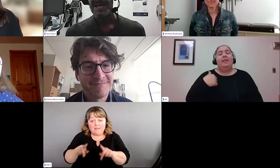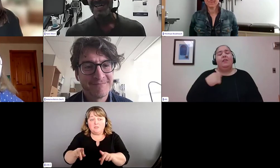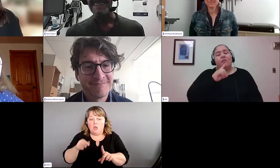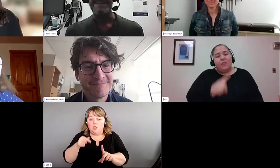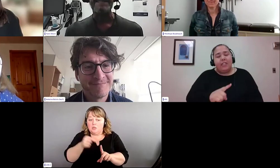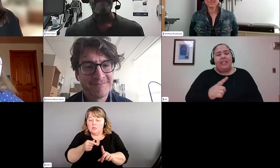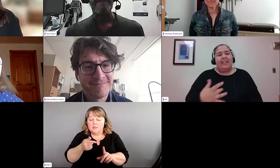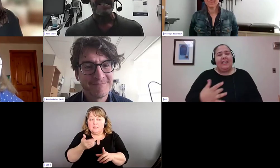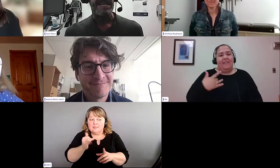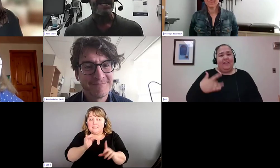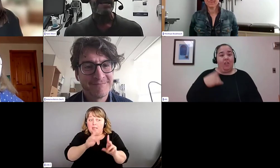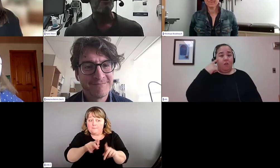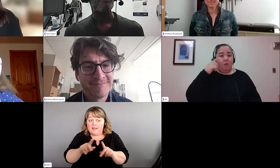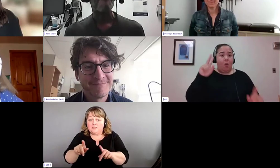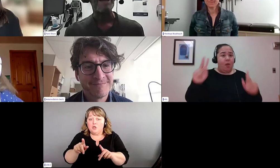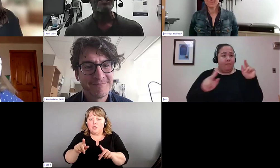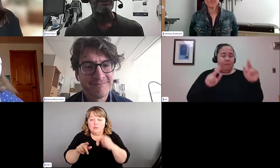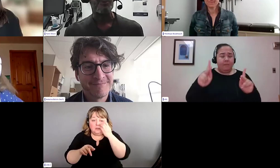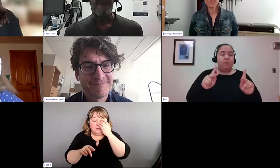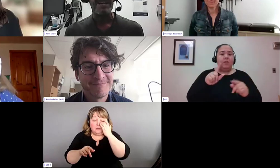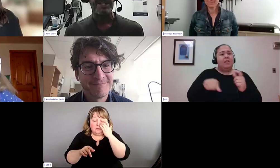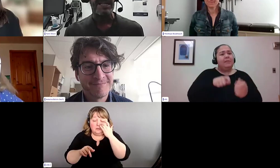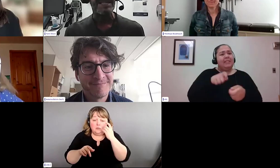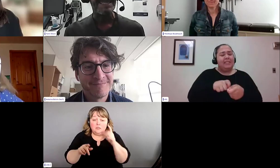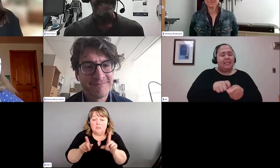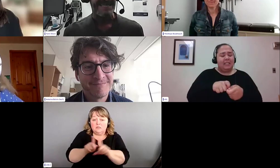for the people, particularly who are